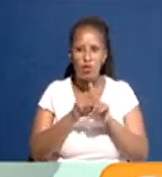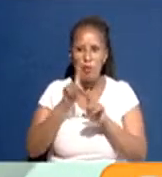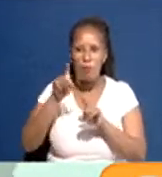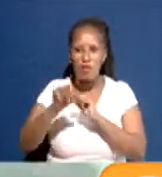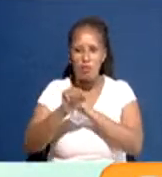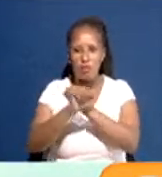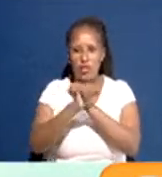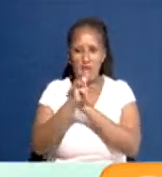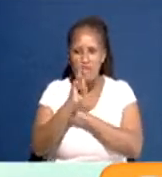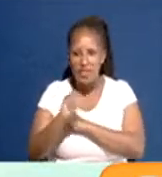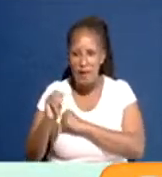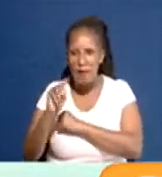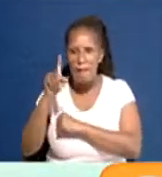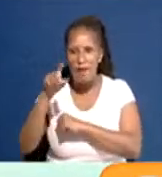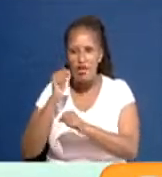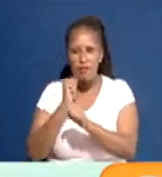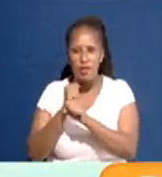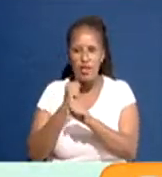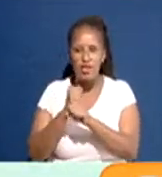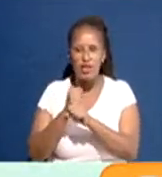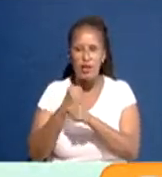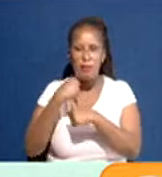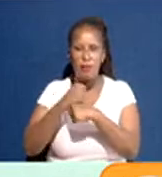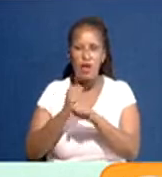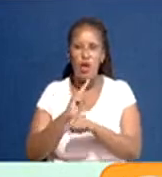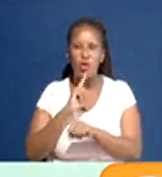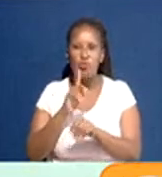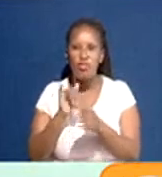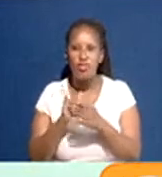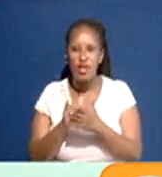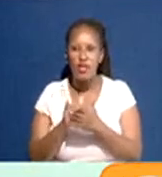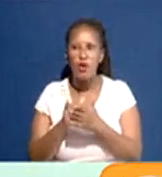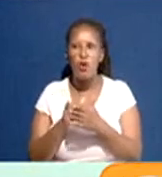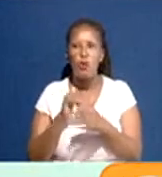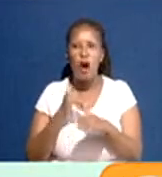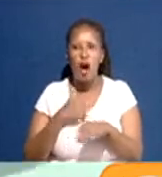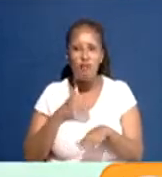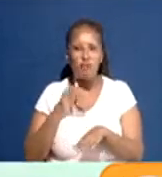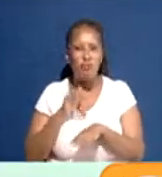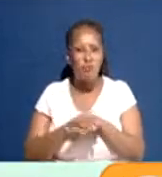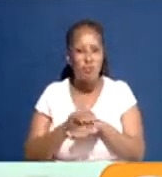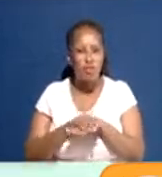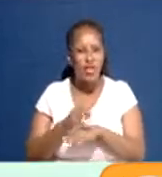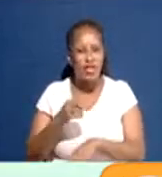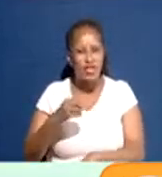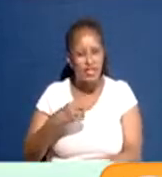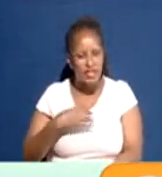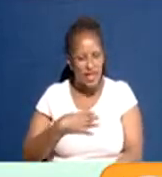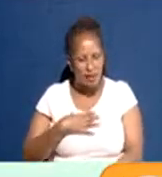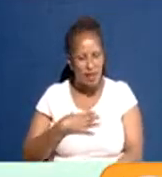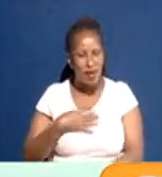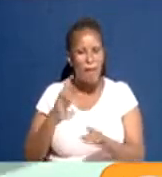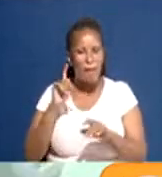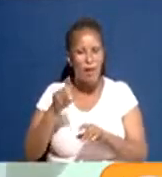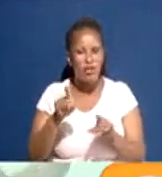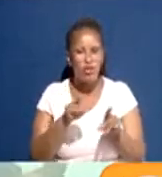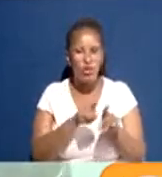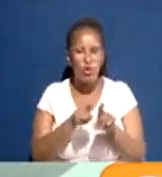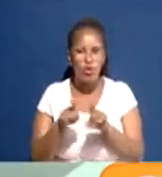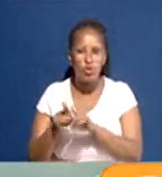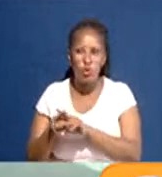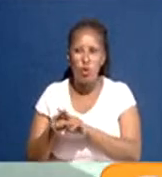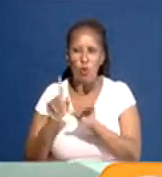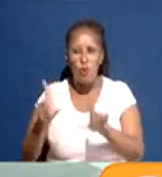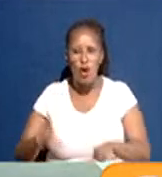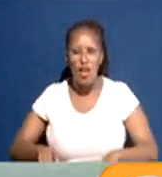them. We must make sure that they end up in decent retirement. They must also live in